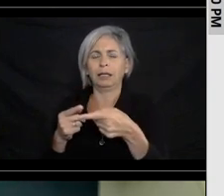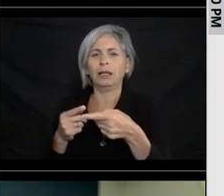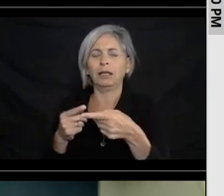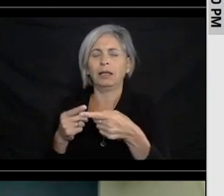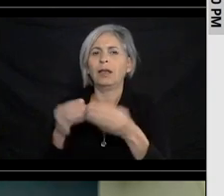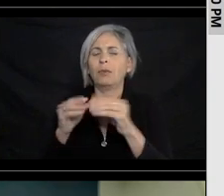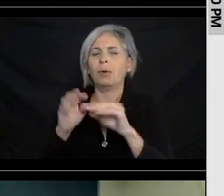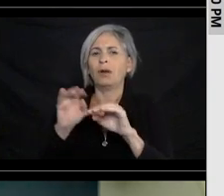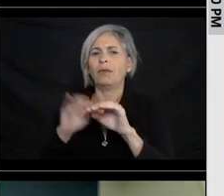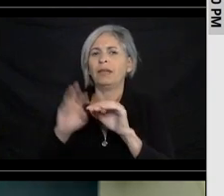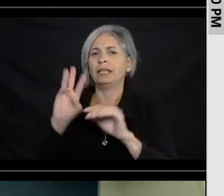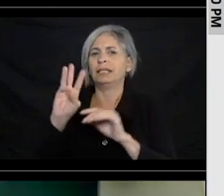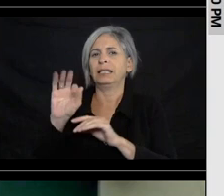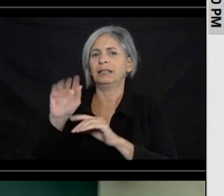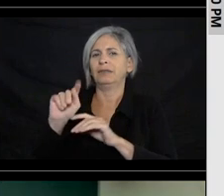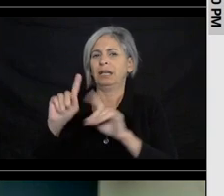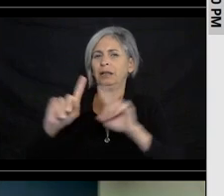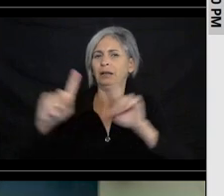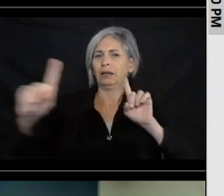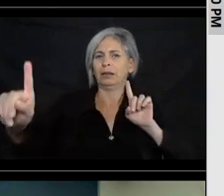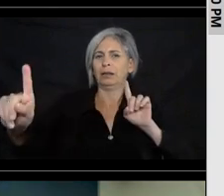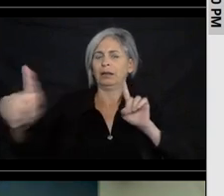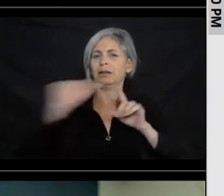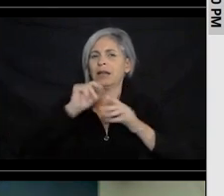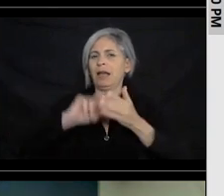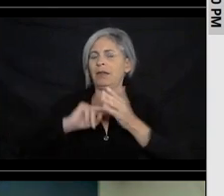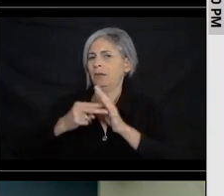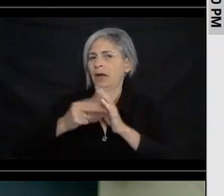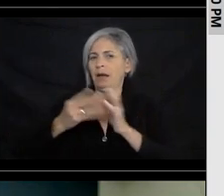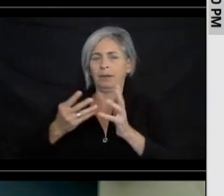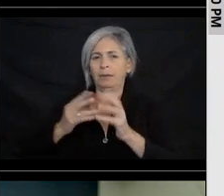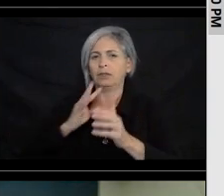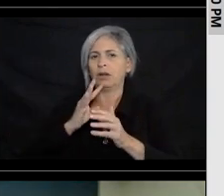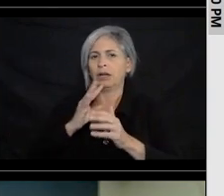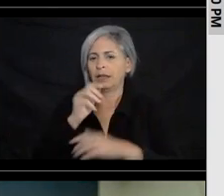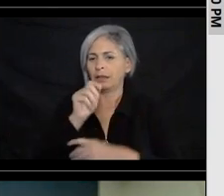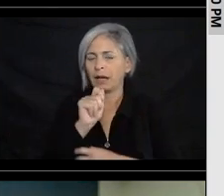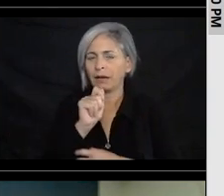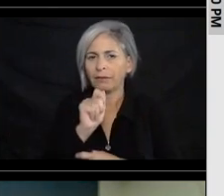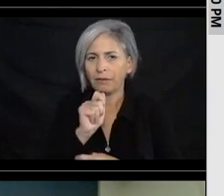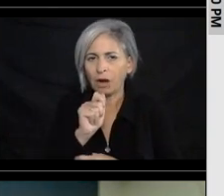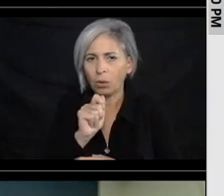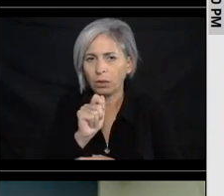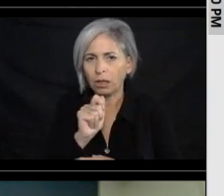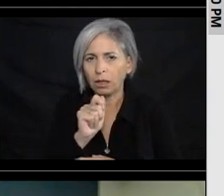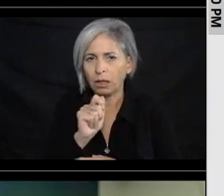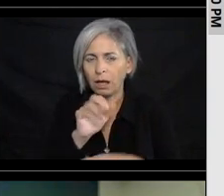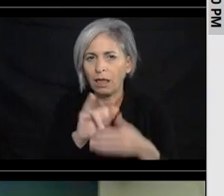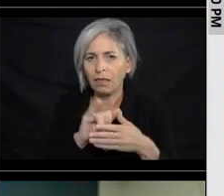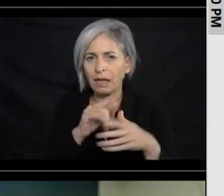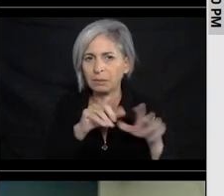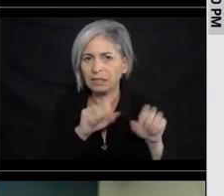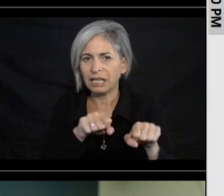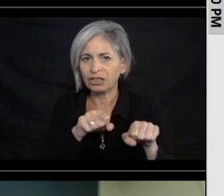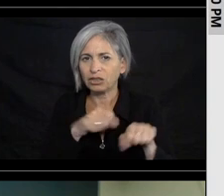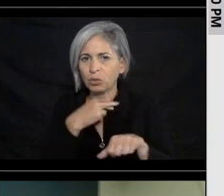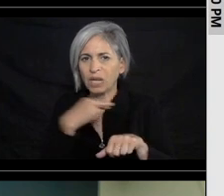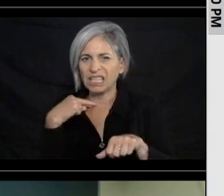from anyone. No, that's not the problem. It's the fact that they're speaking into the mic, and that is a potential